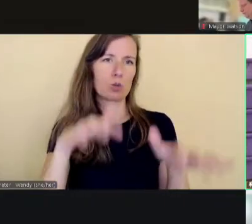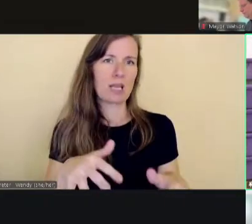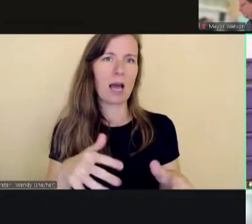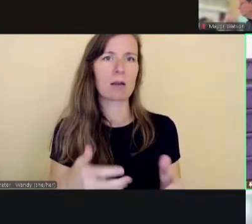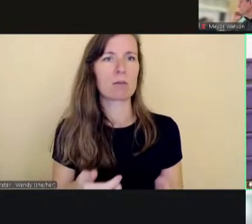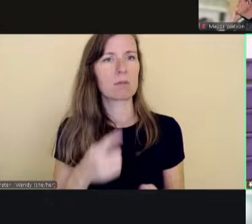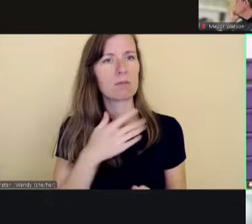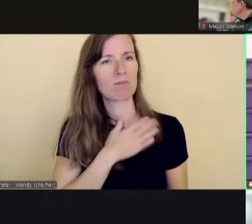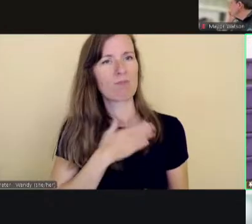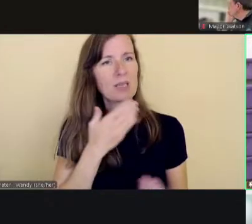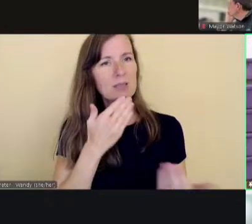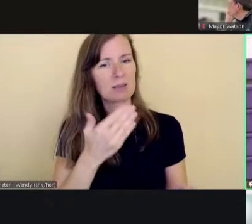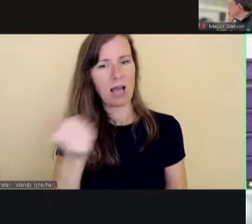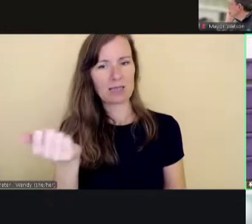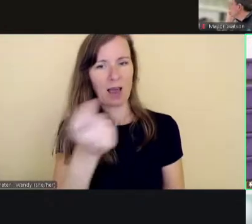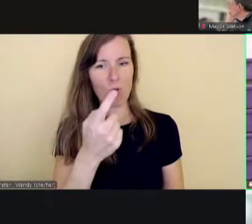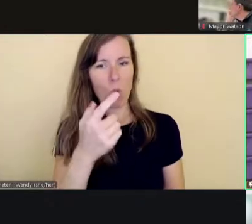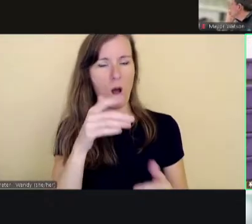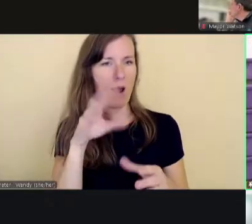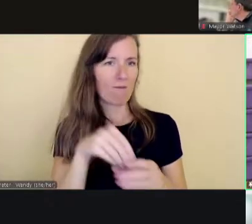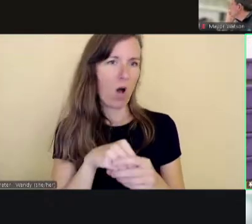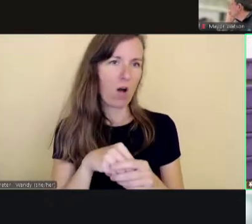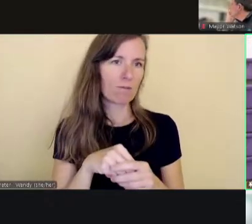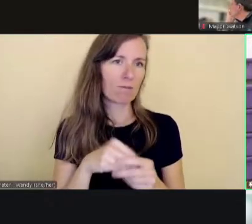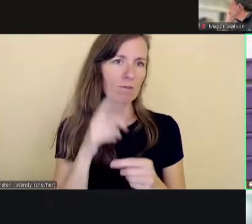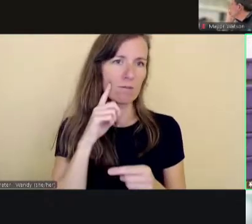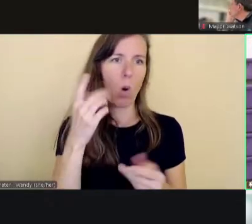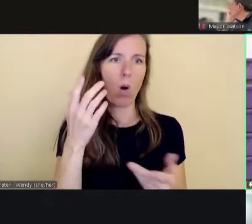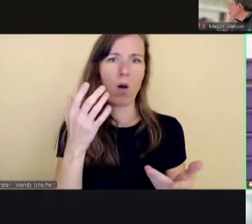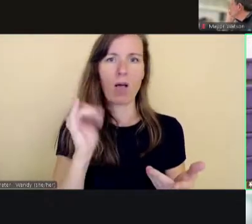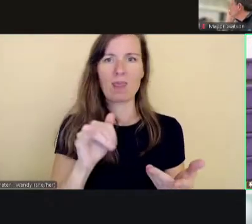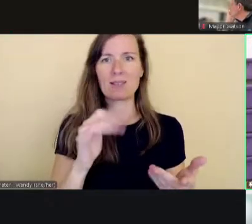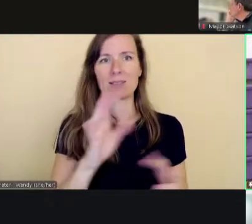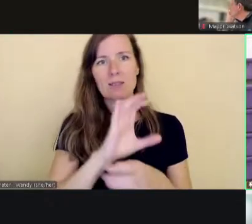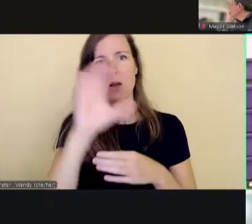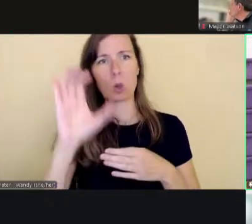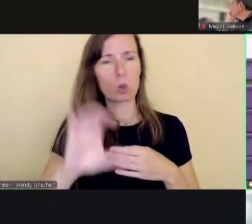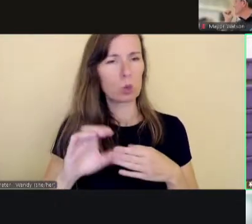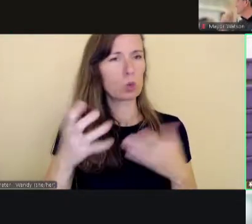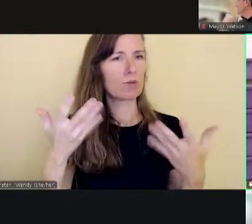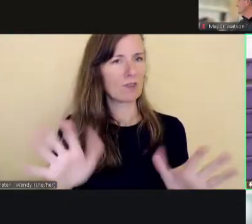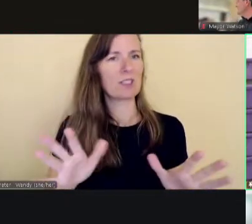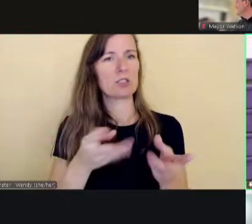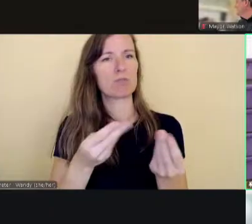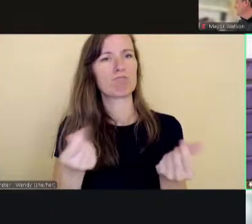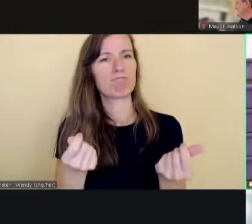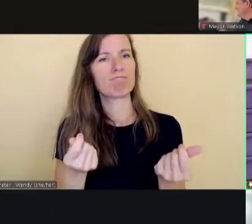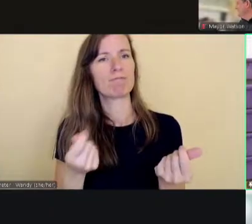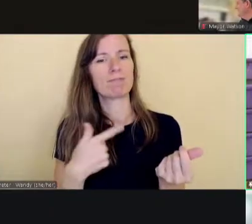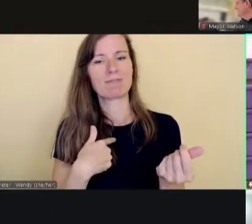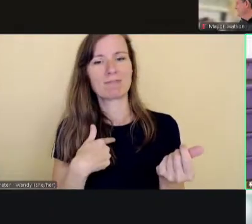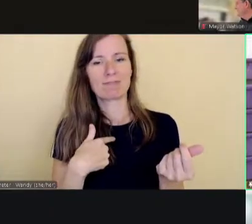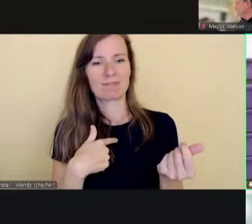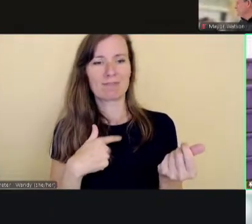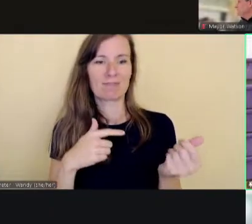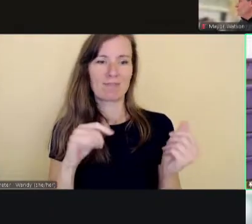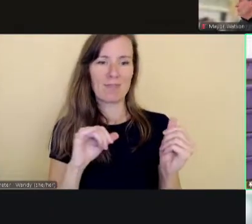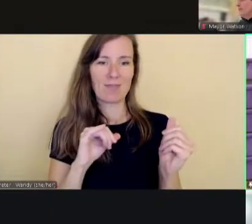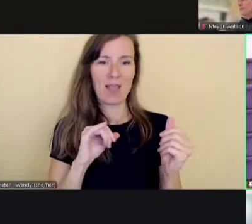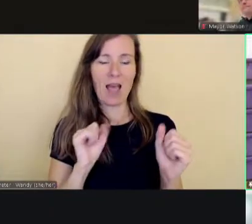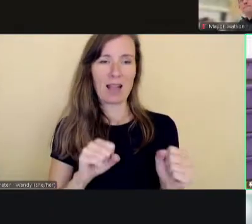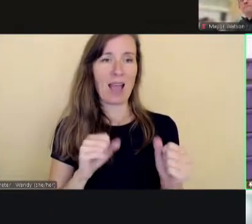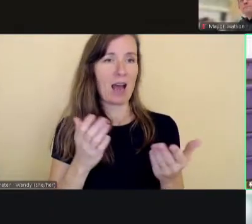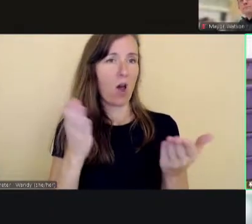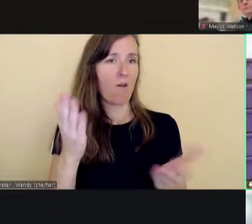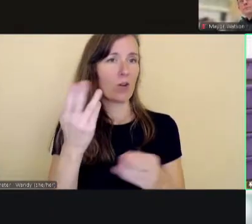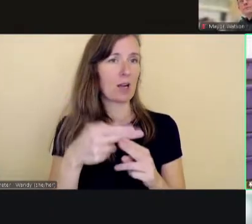to a successful conclusion. And I can offer the names of the people, but I don't know that that's necessary. It's people that live